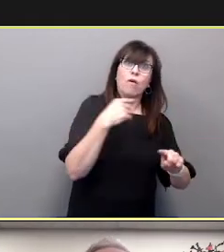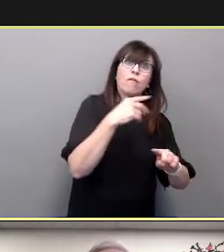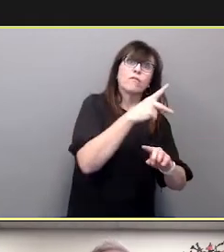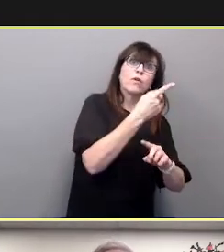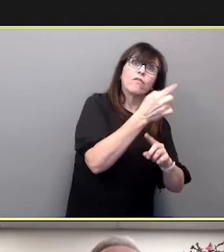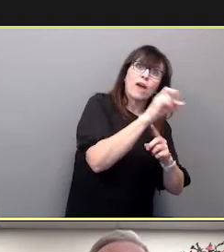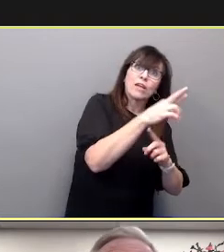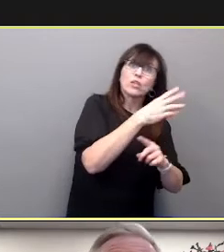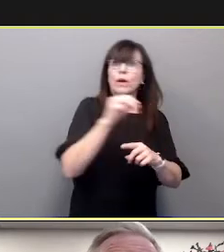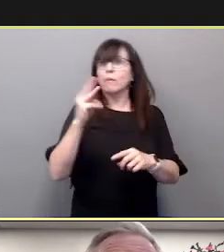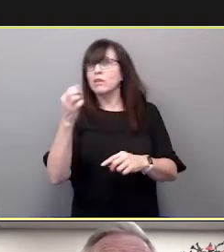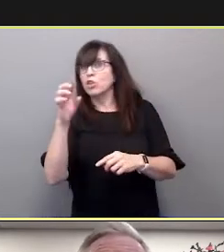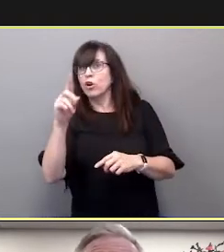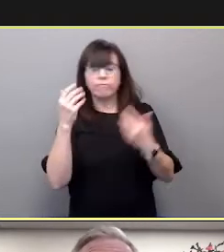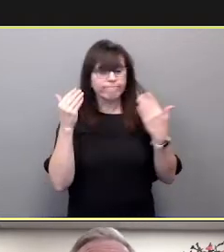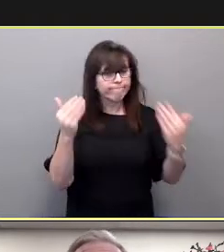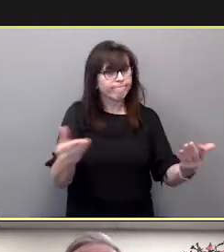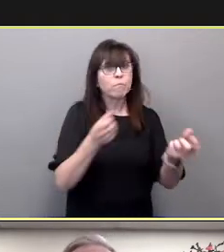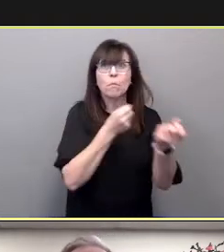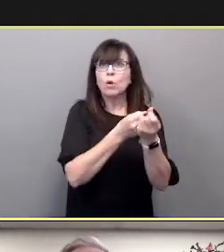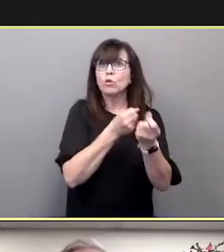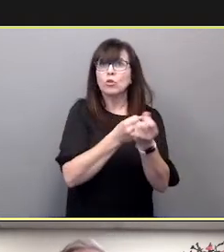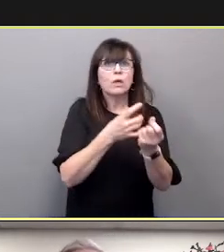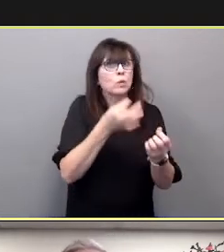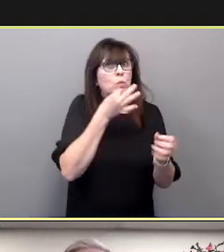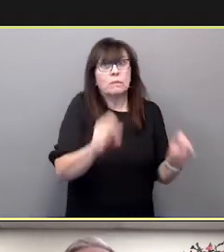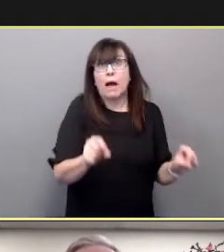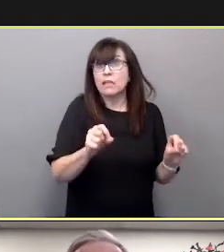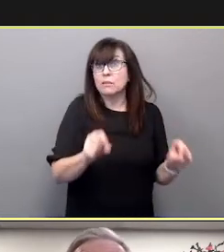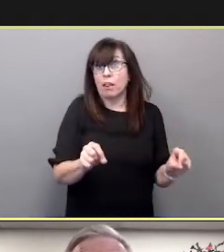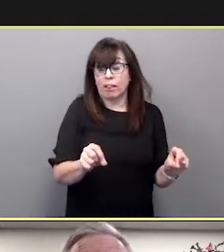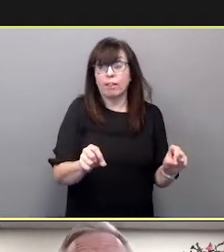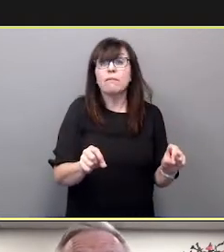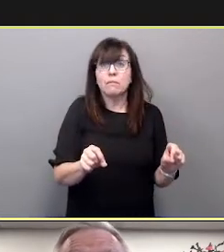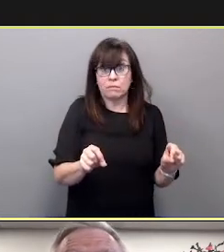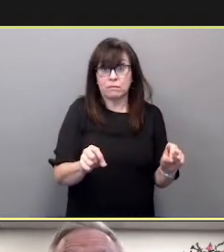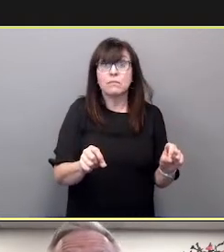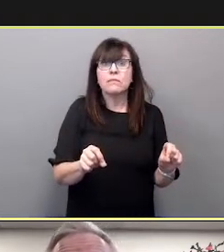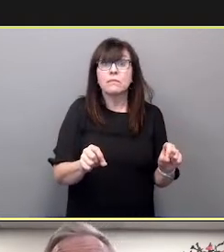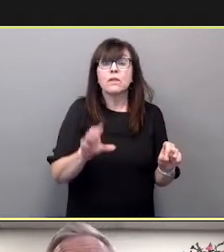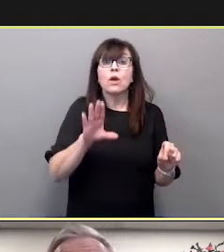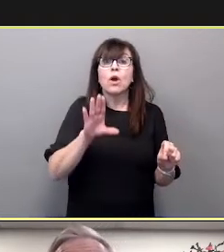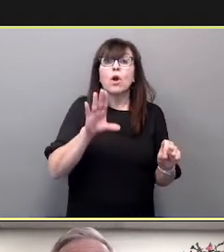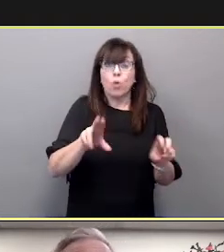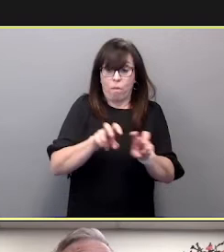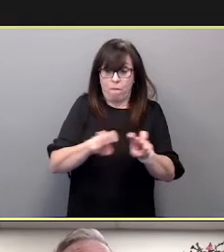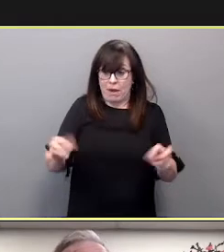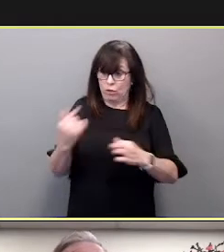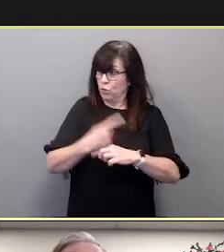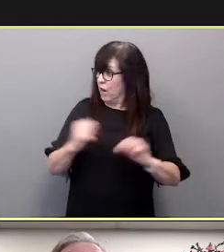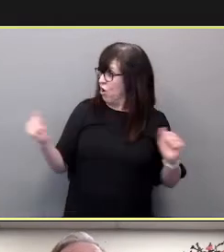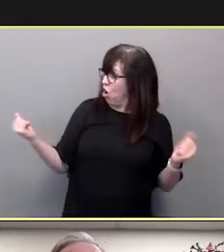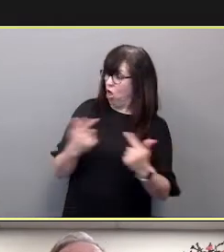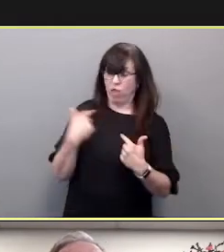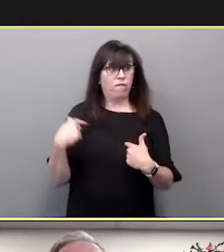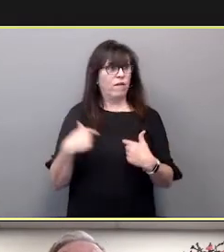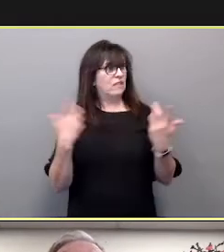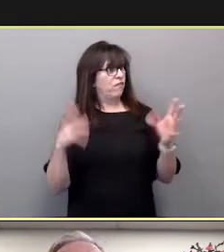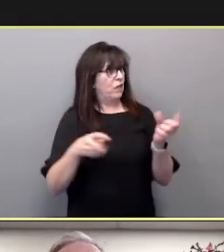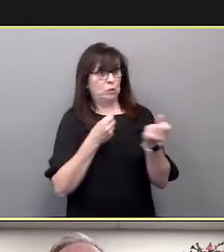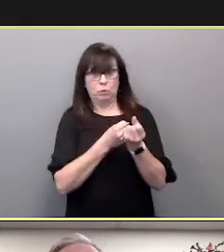Moderna get a booster shot as soon as possible. Your panel today is we've all had our boosters. And then I